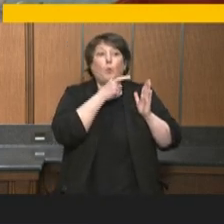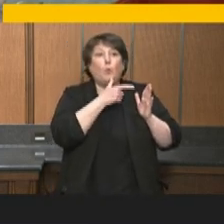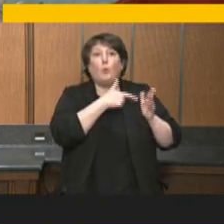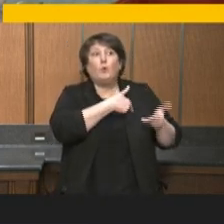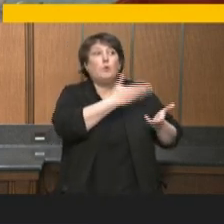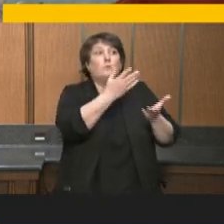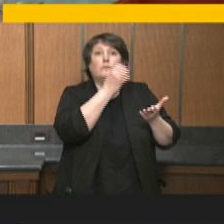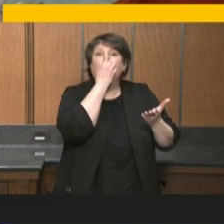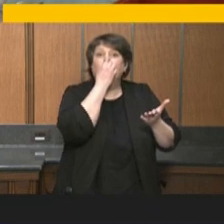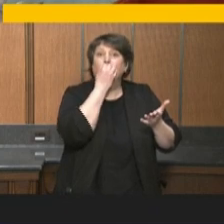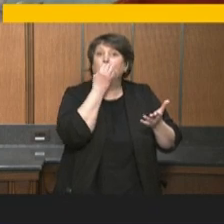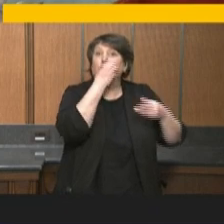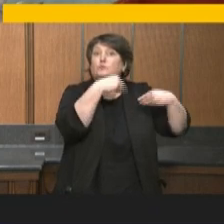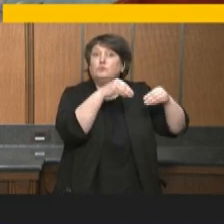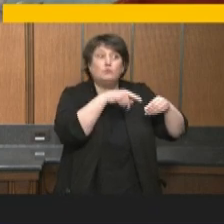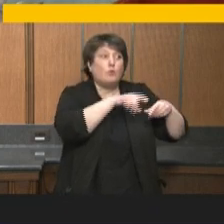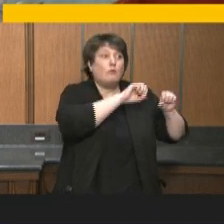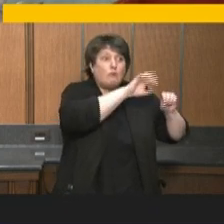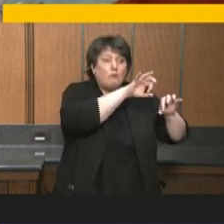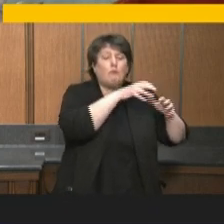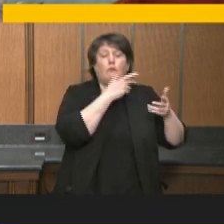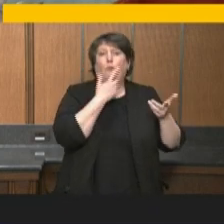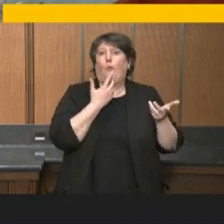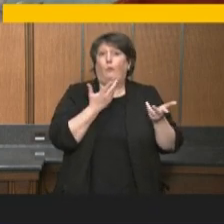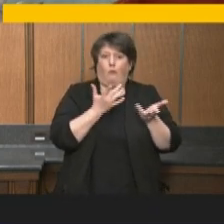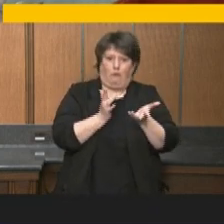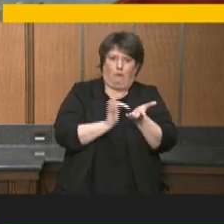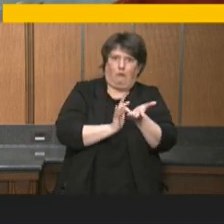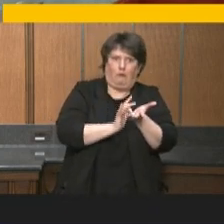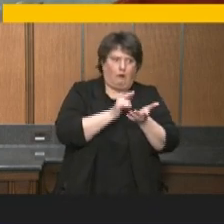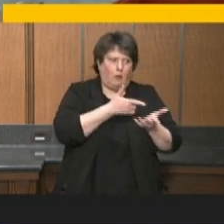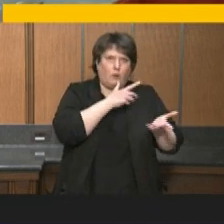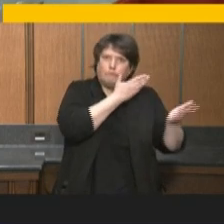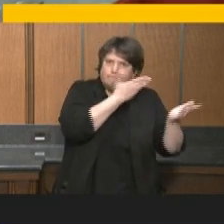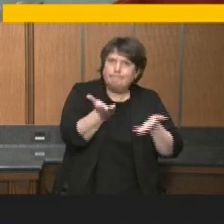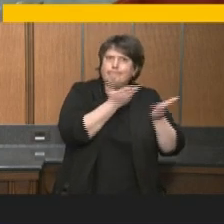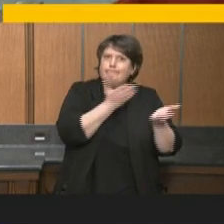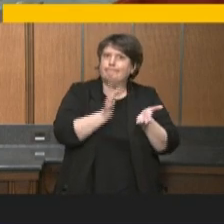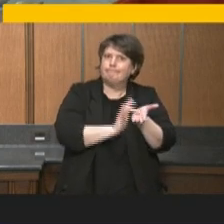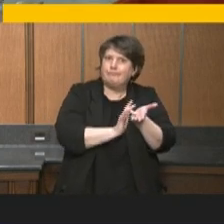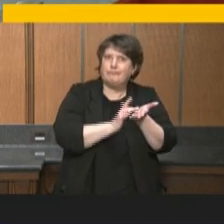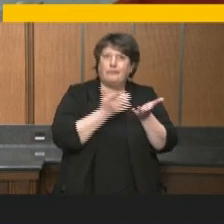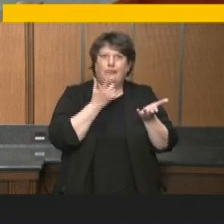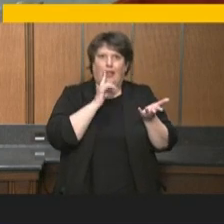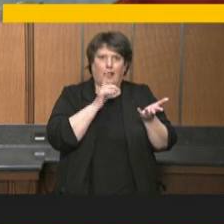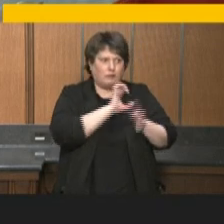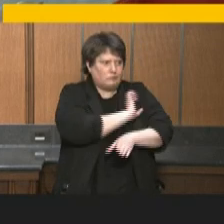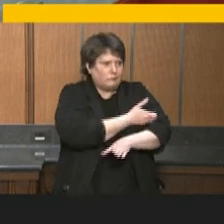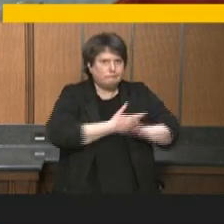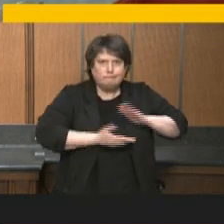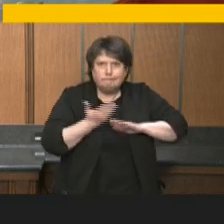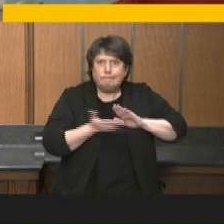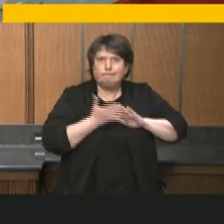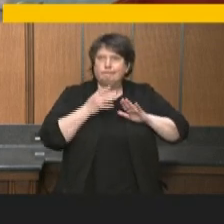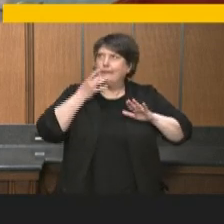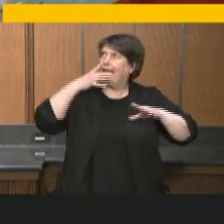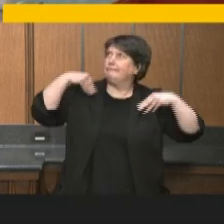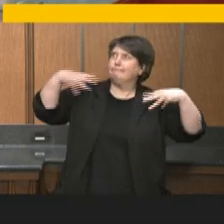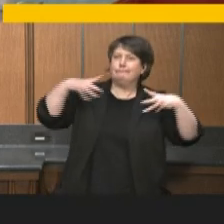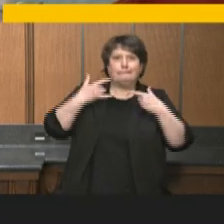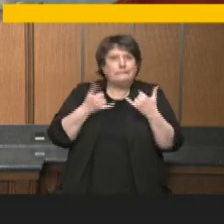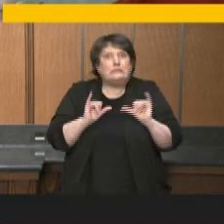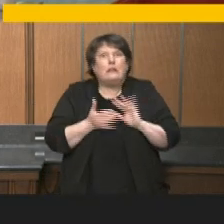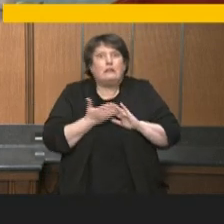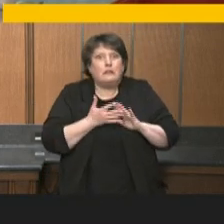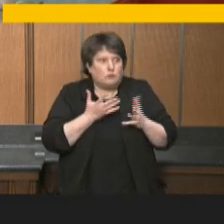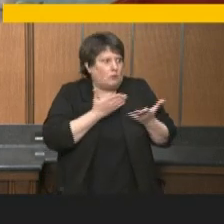pharmacies running, our lights on, if you will, and the goods moving back and forth. We know that we owe you